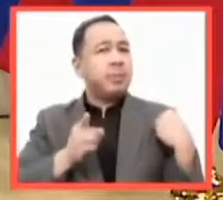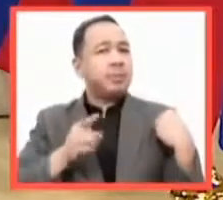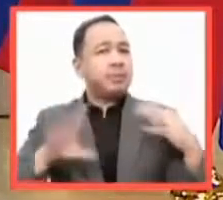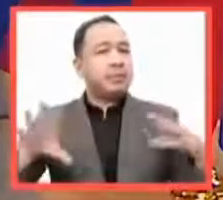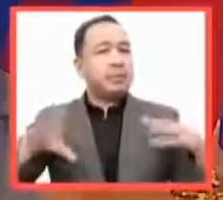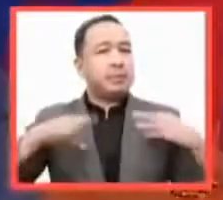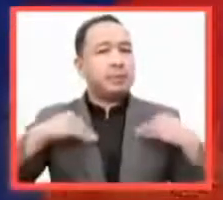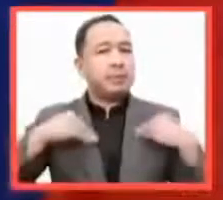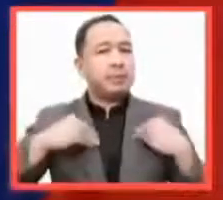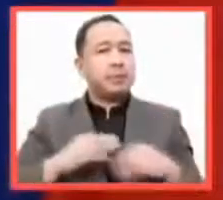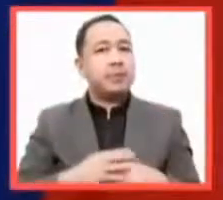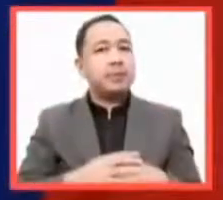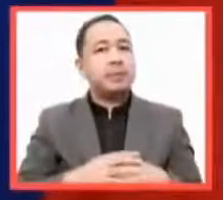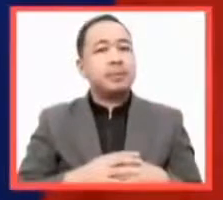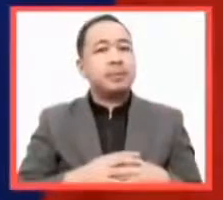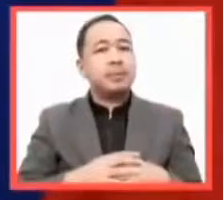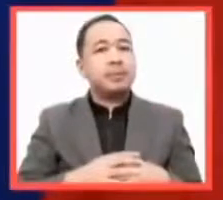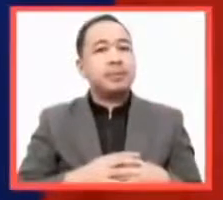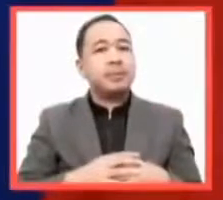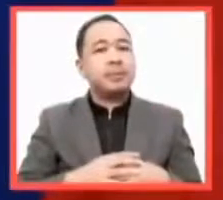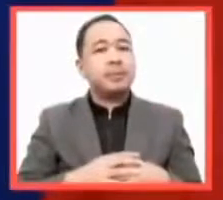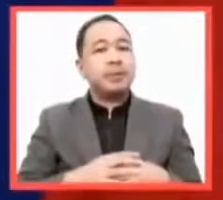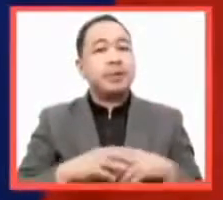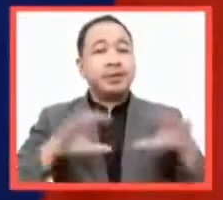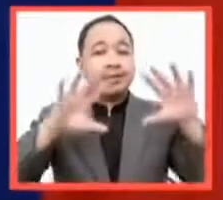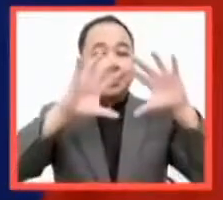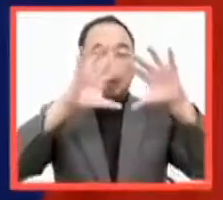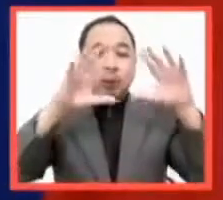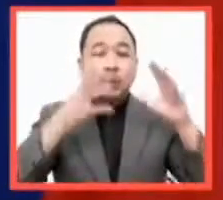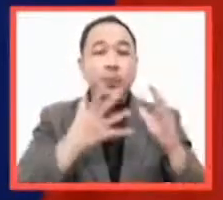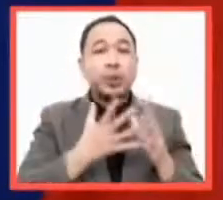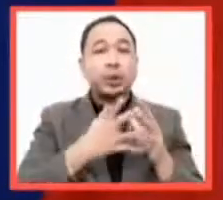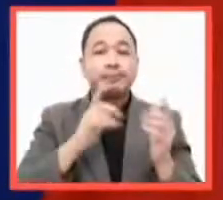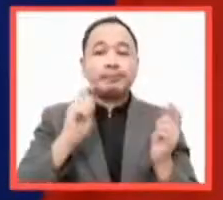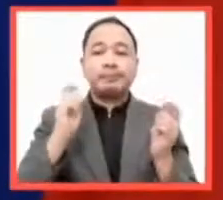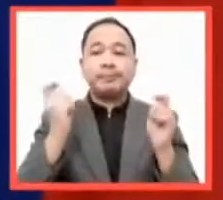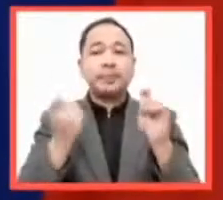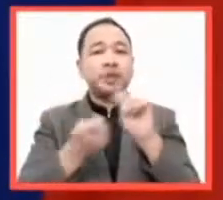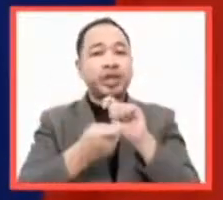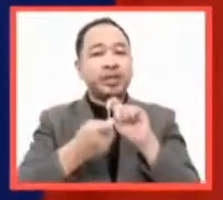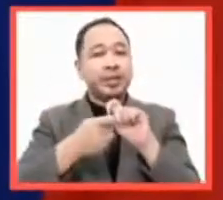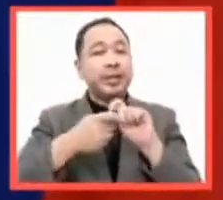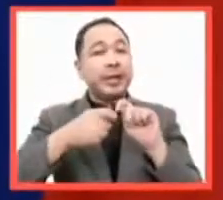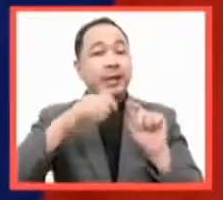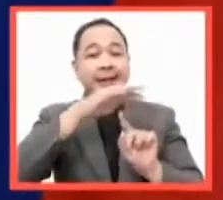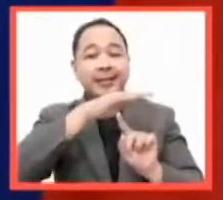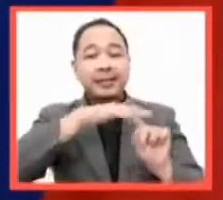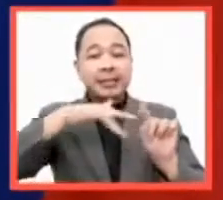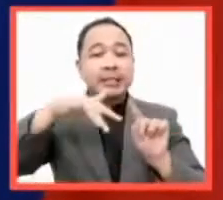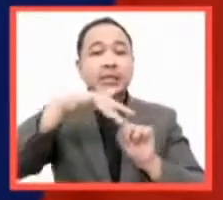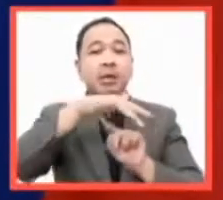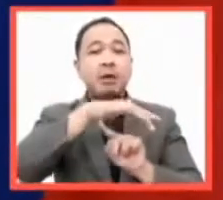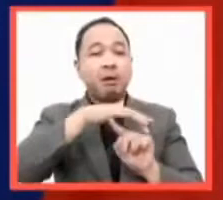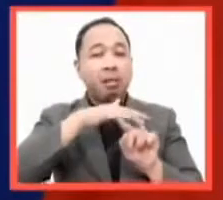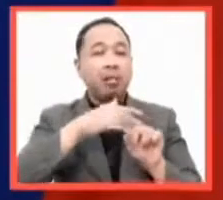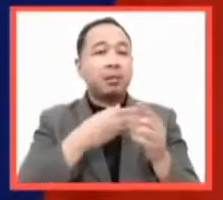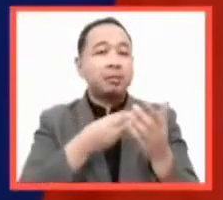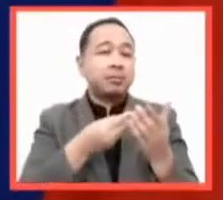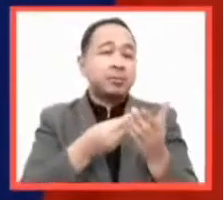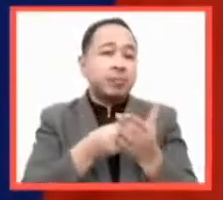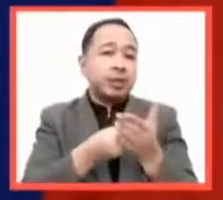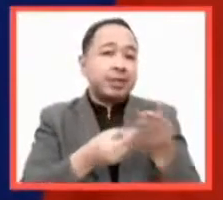avoided. Our world's transition to a green economy must not be at the expense